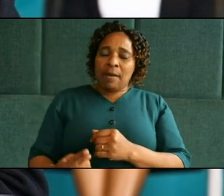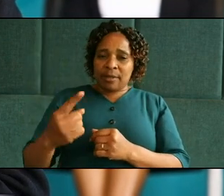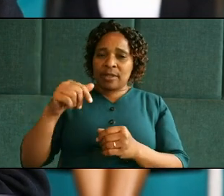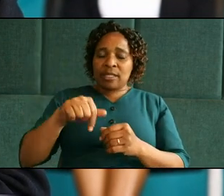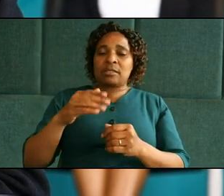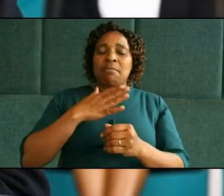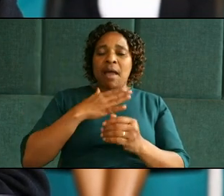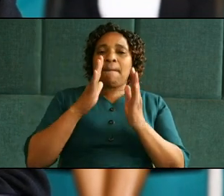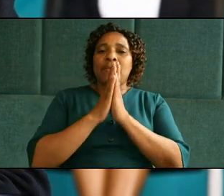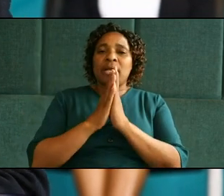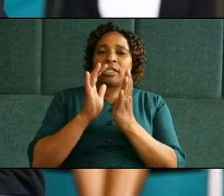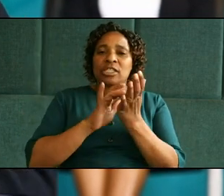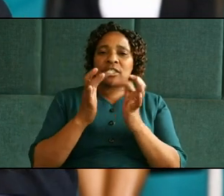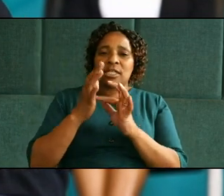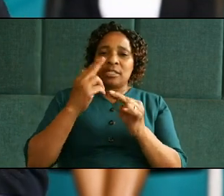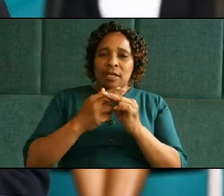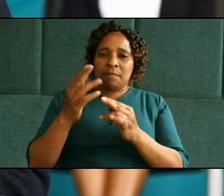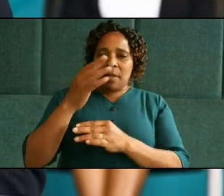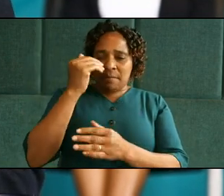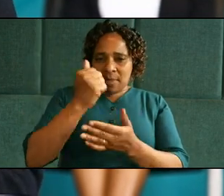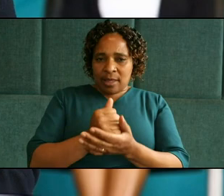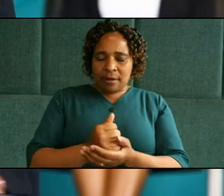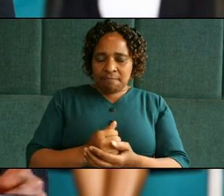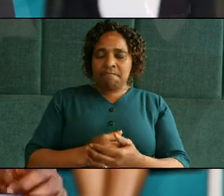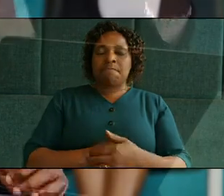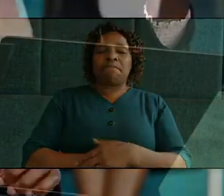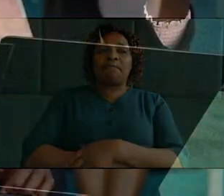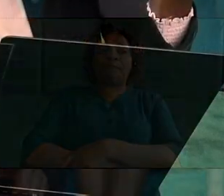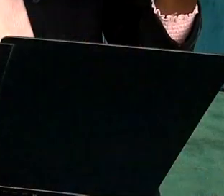my prayer in Jesus' name. Amen.